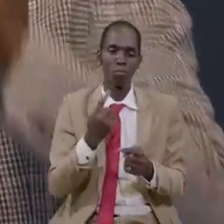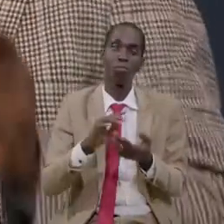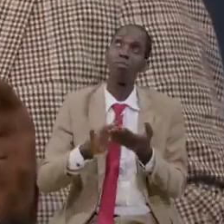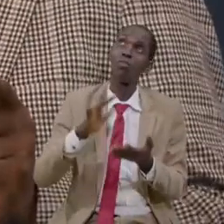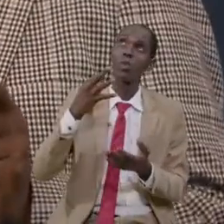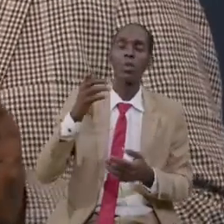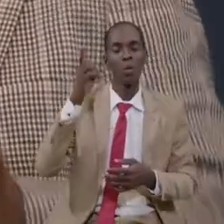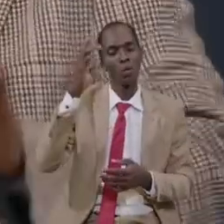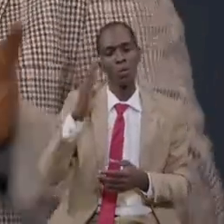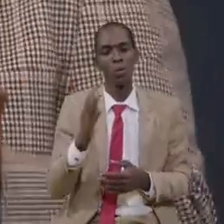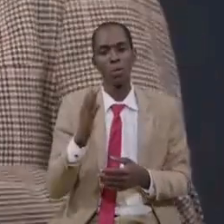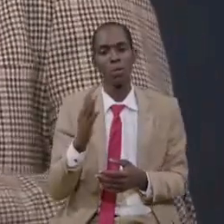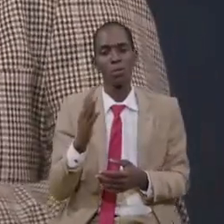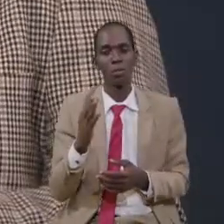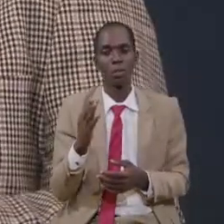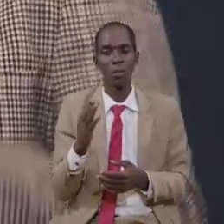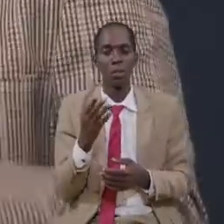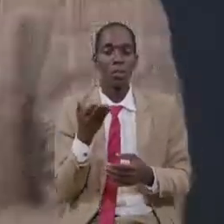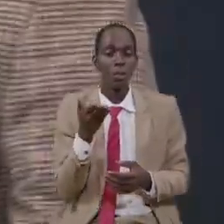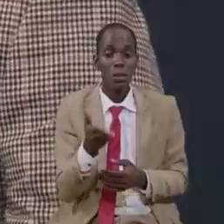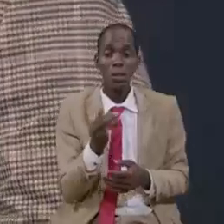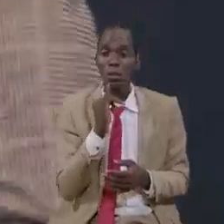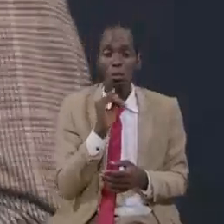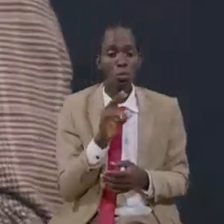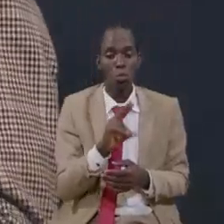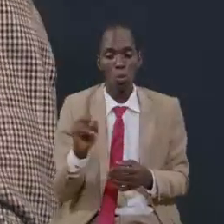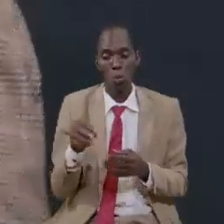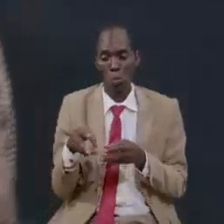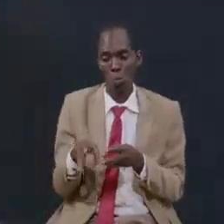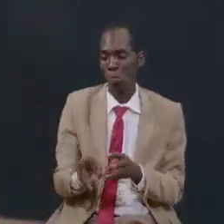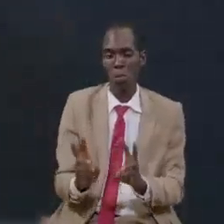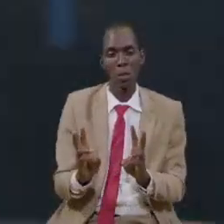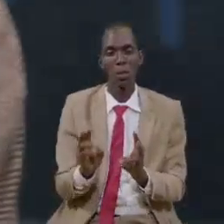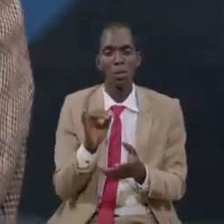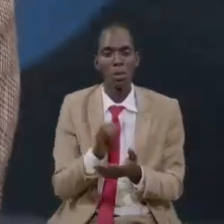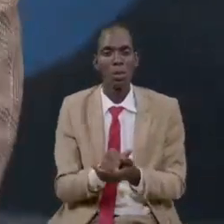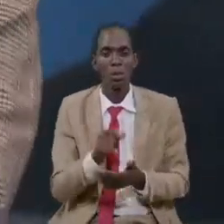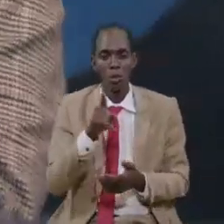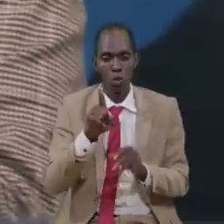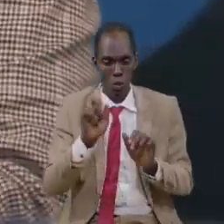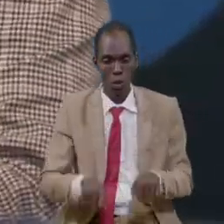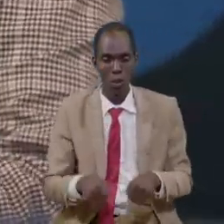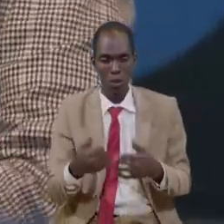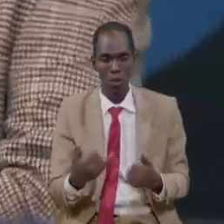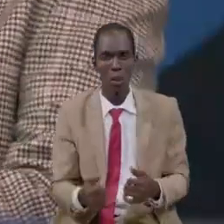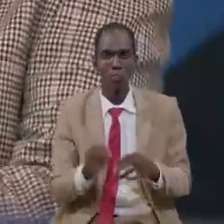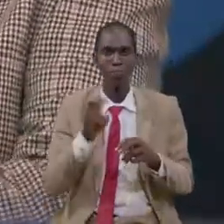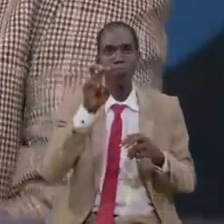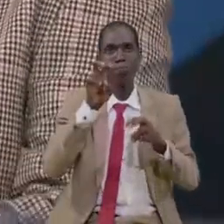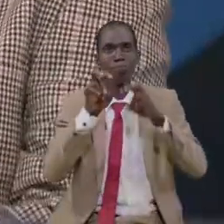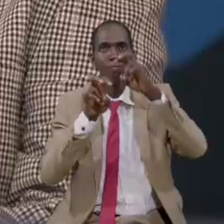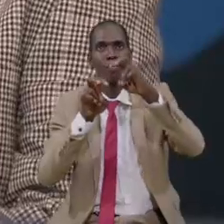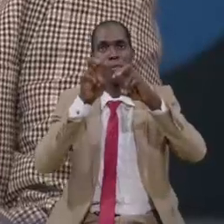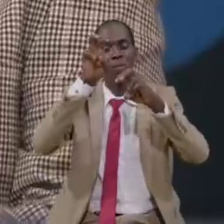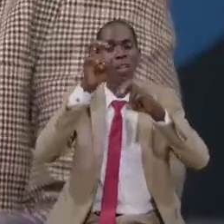of God, there's no way that you can climb any tree and get